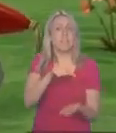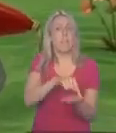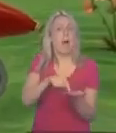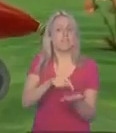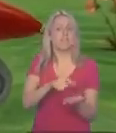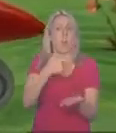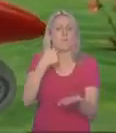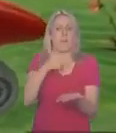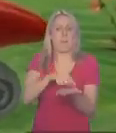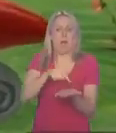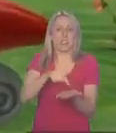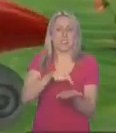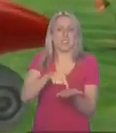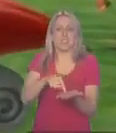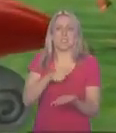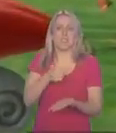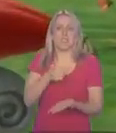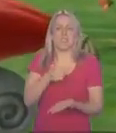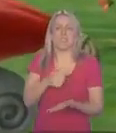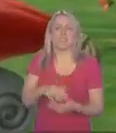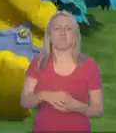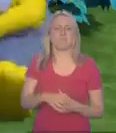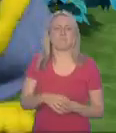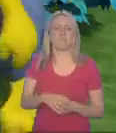Oh, lovely buttons.